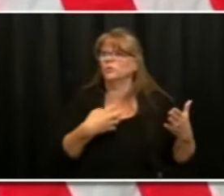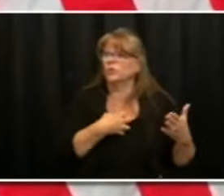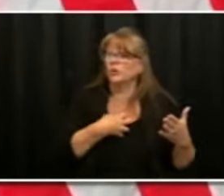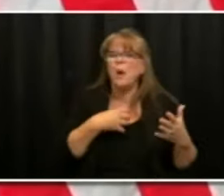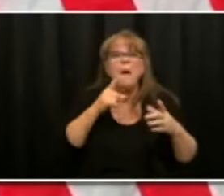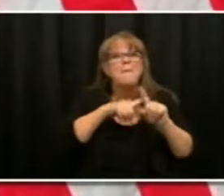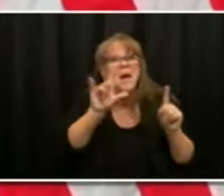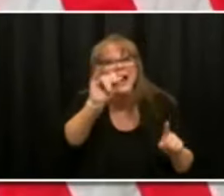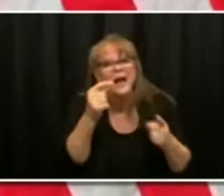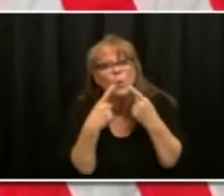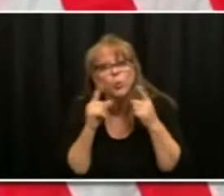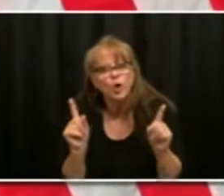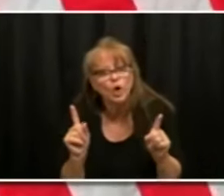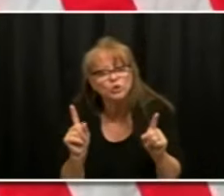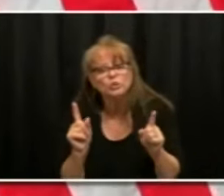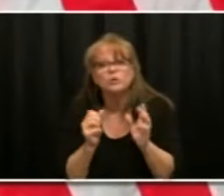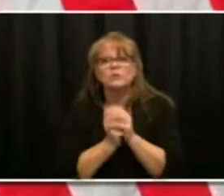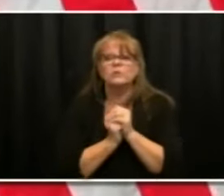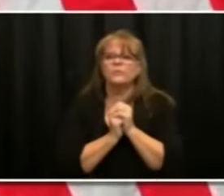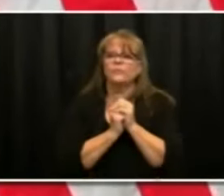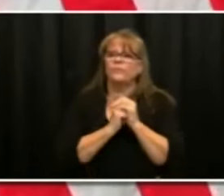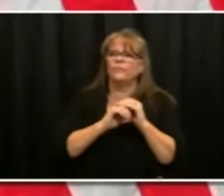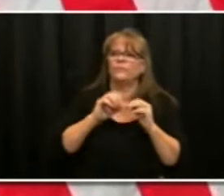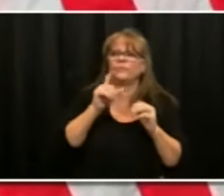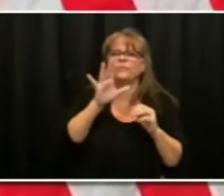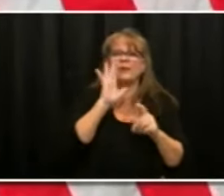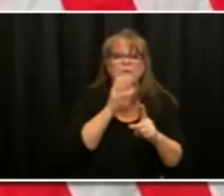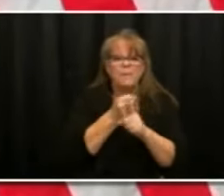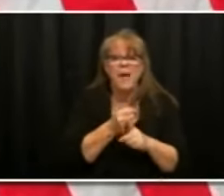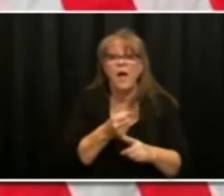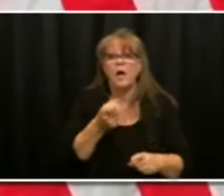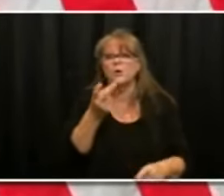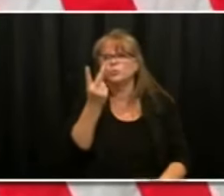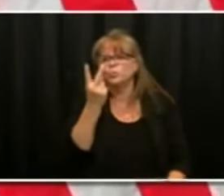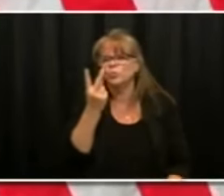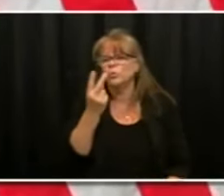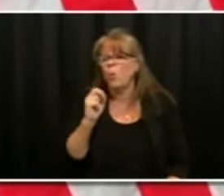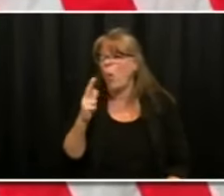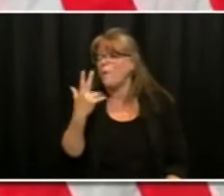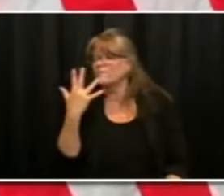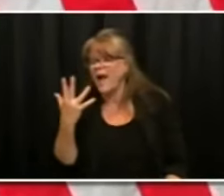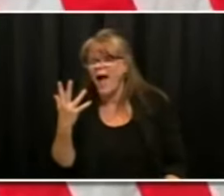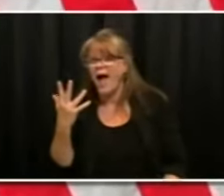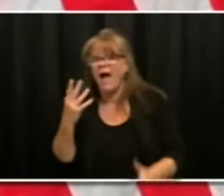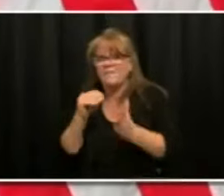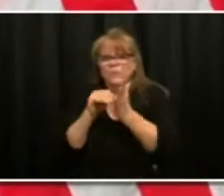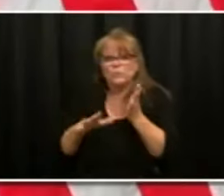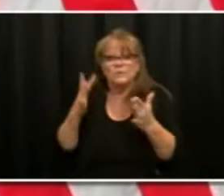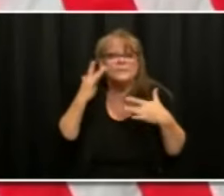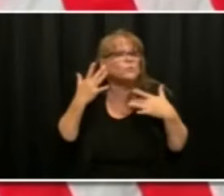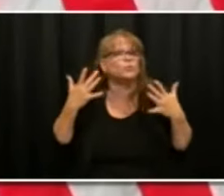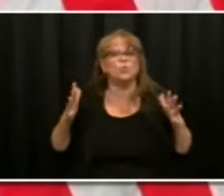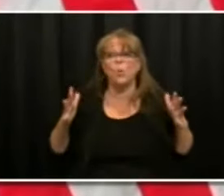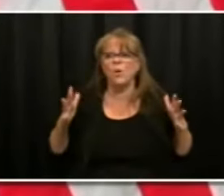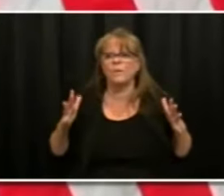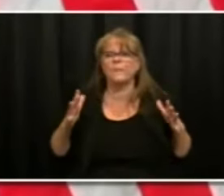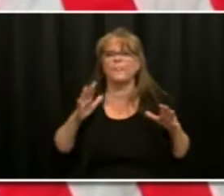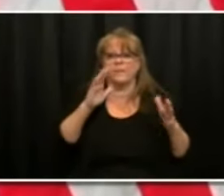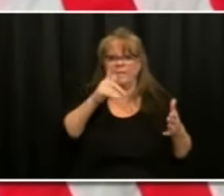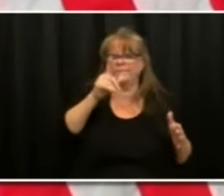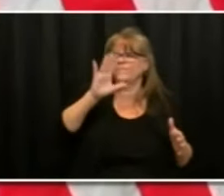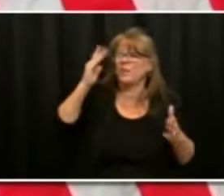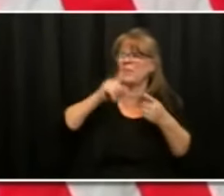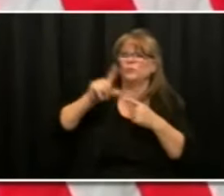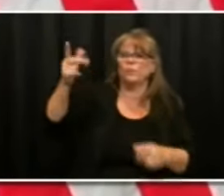cases, it's 3, it's 5, it's 8. It is, if we operated a high school like we did last January, it